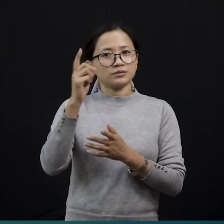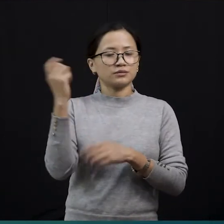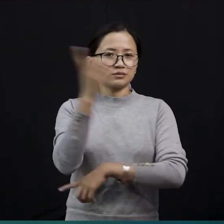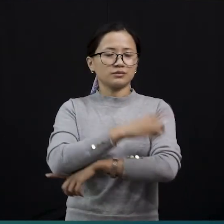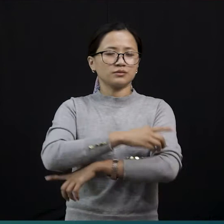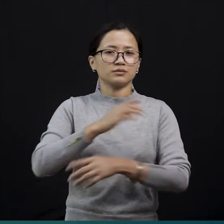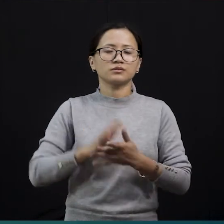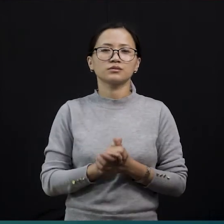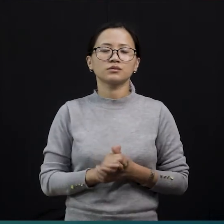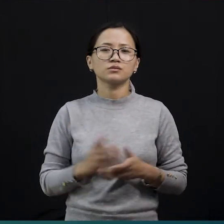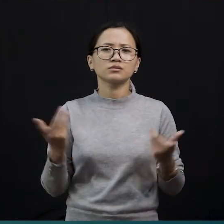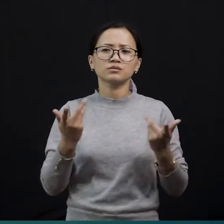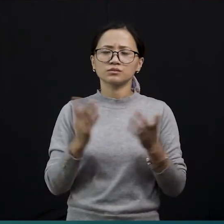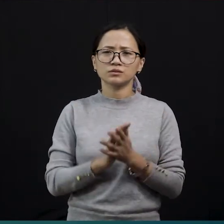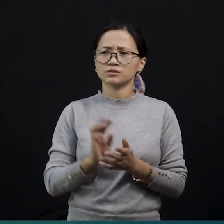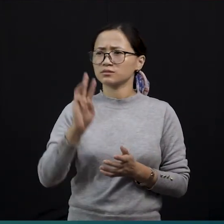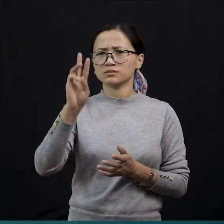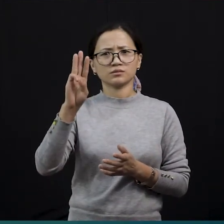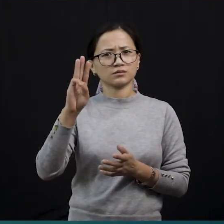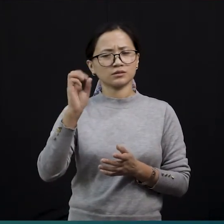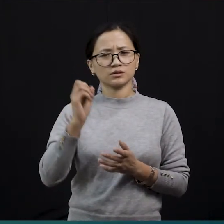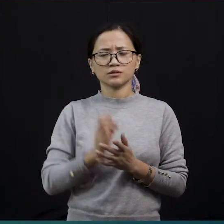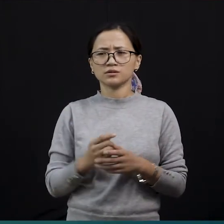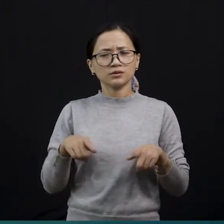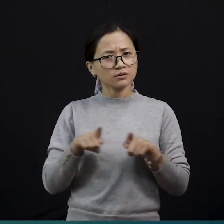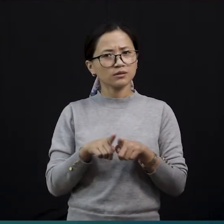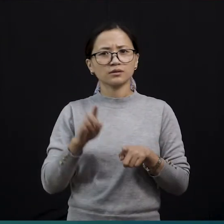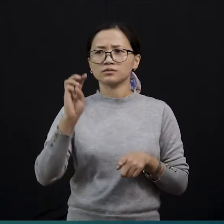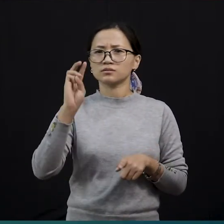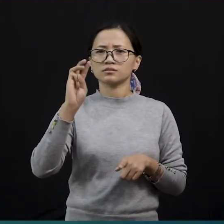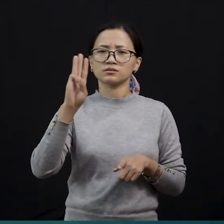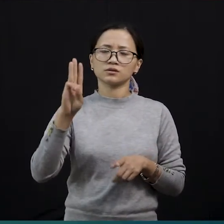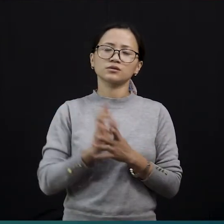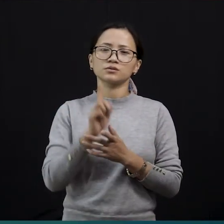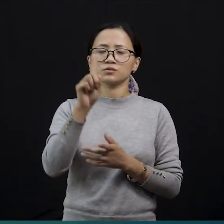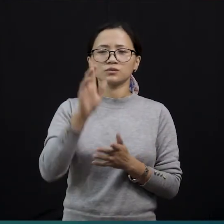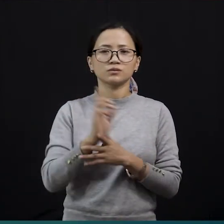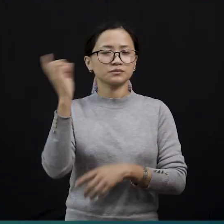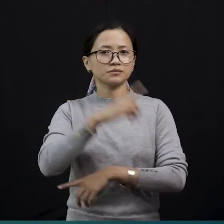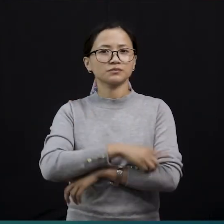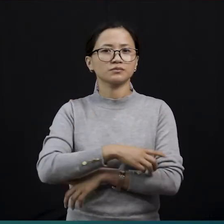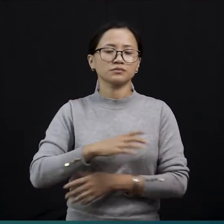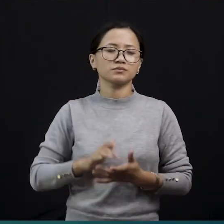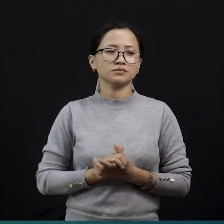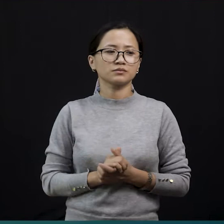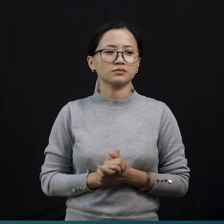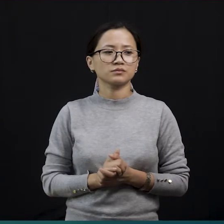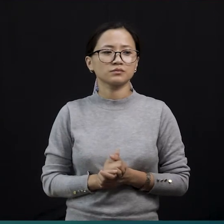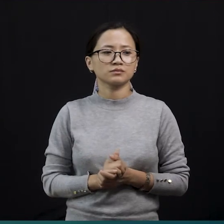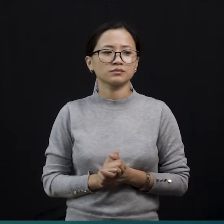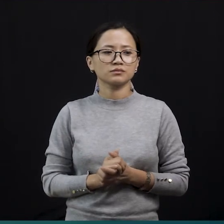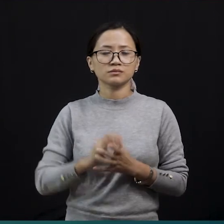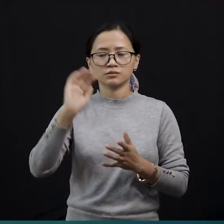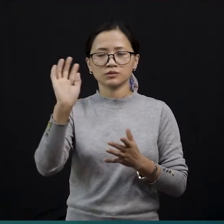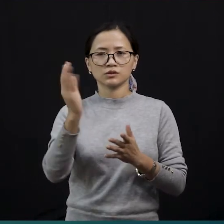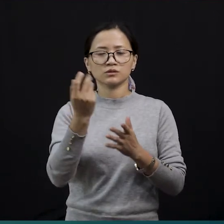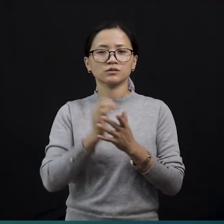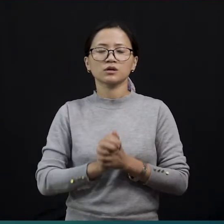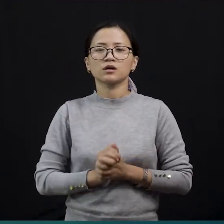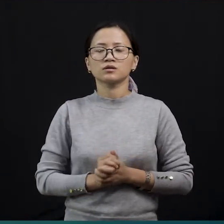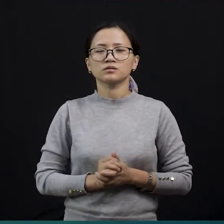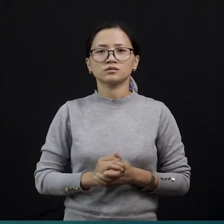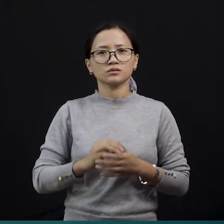30 days and which month have 31 days, right? So here are the months, some months which